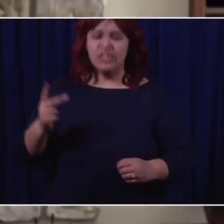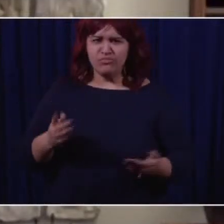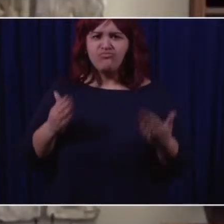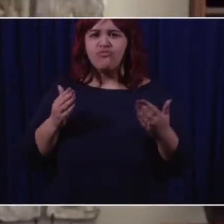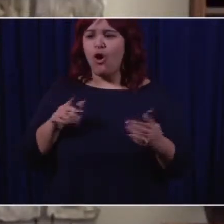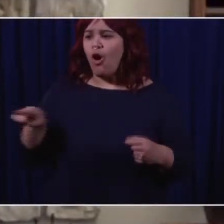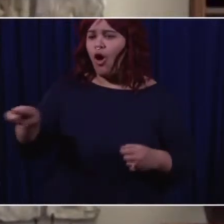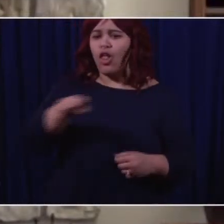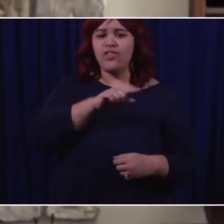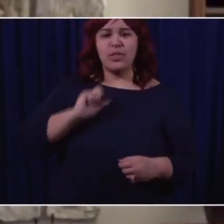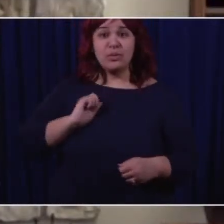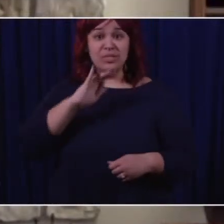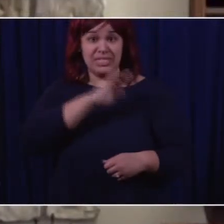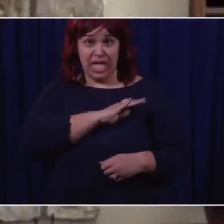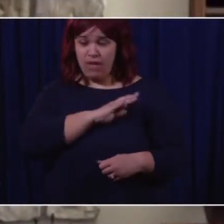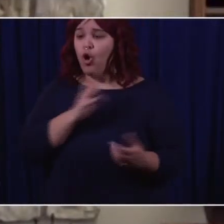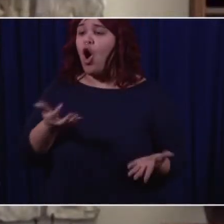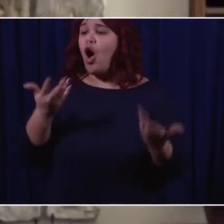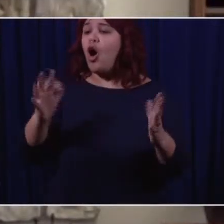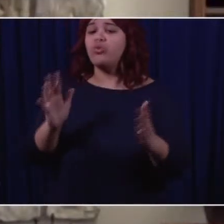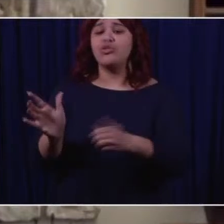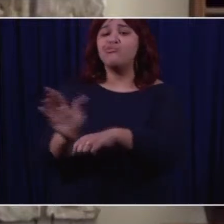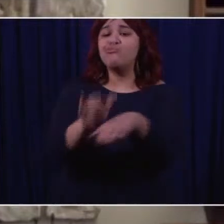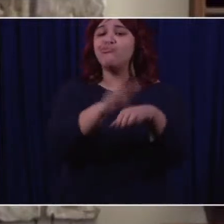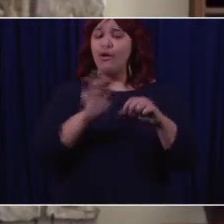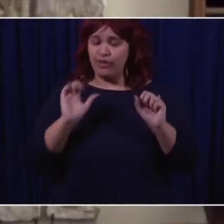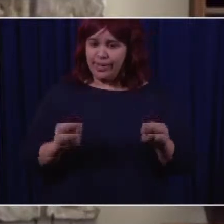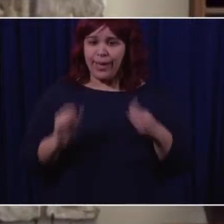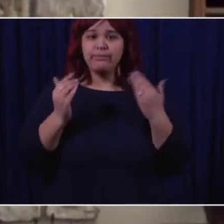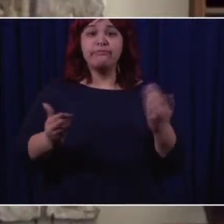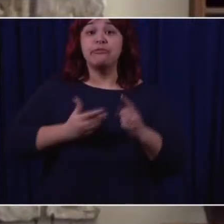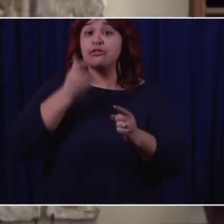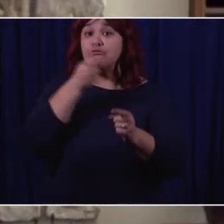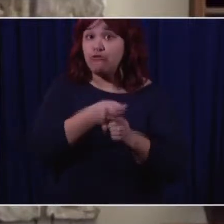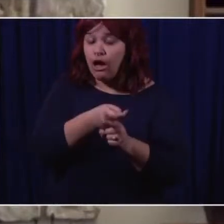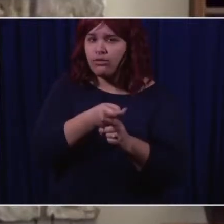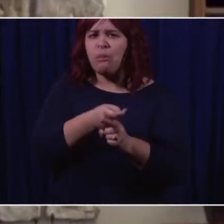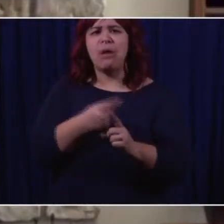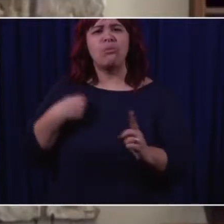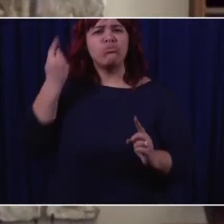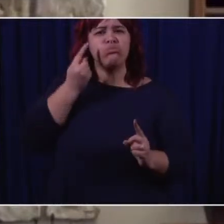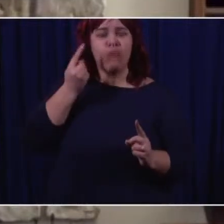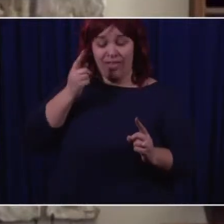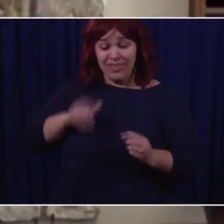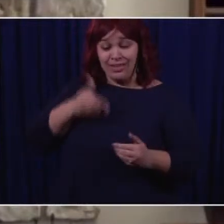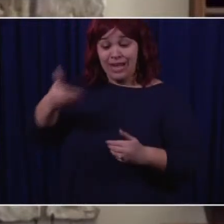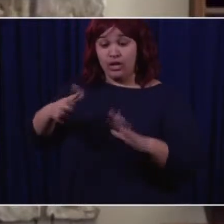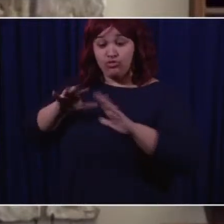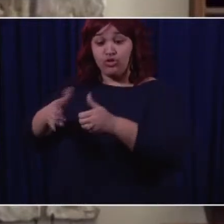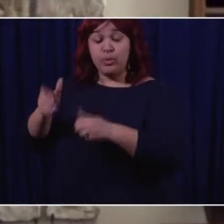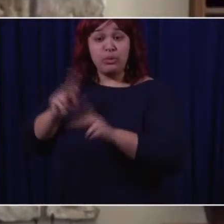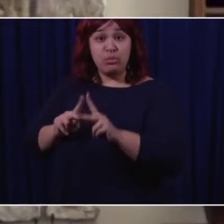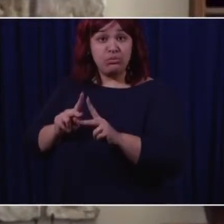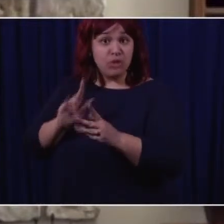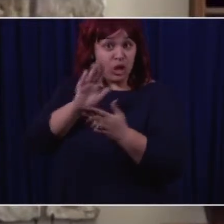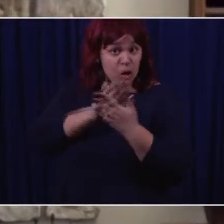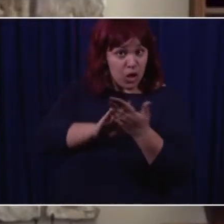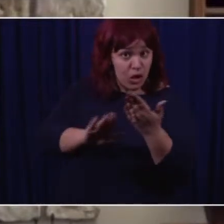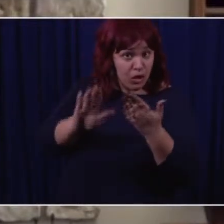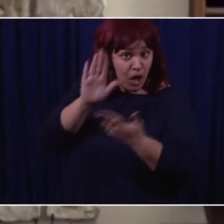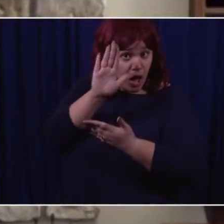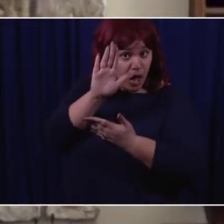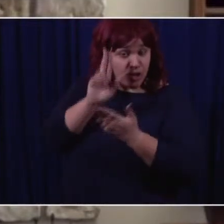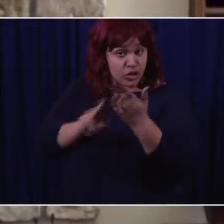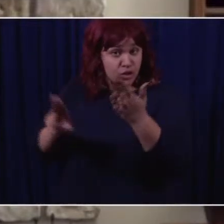for college and university professors, professional staff? Could they be in the next group for the vaccine? And if not, when would they be